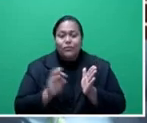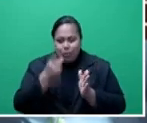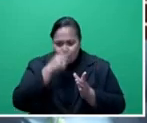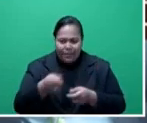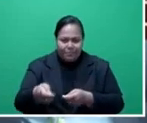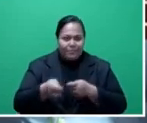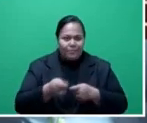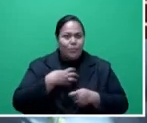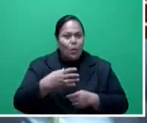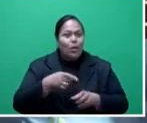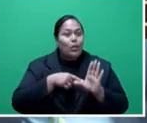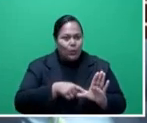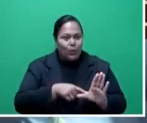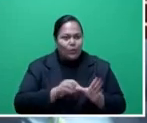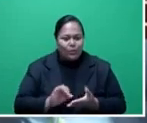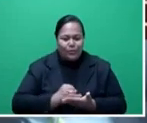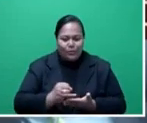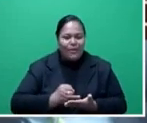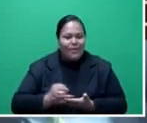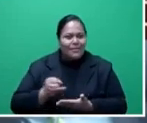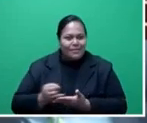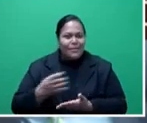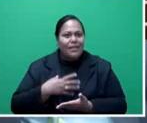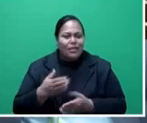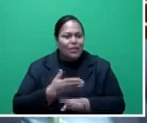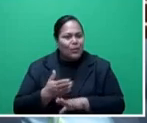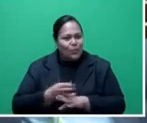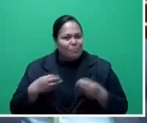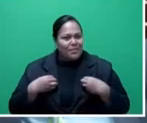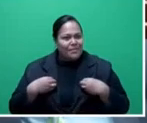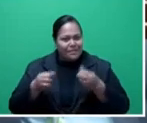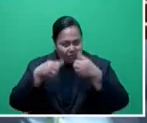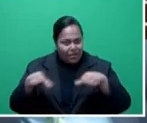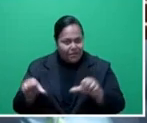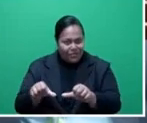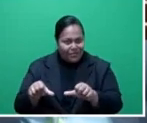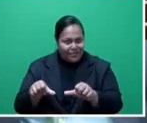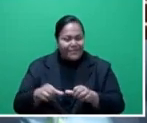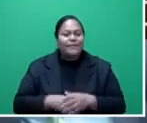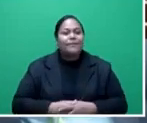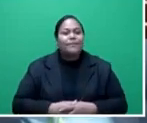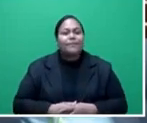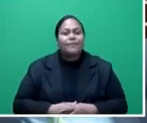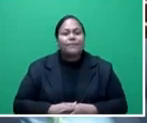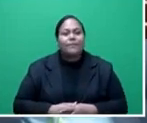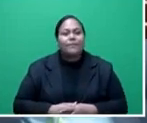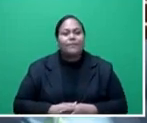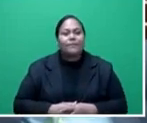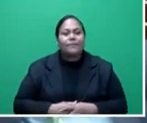youth to invest in modern agriculture through initiatives and the S scheme. And I just wanted to also point out something too,